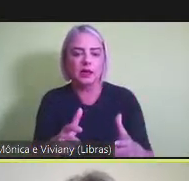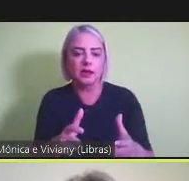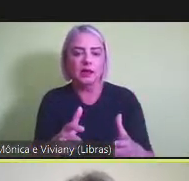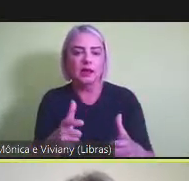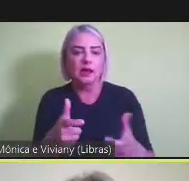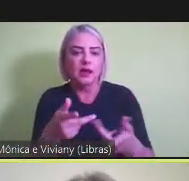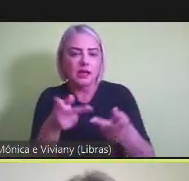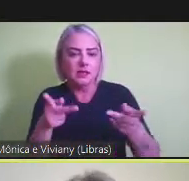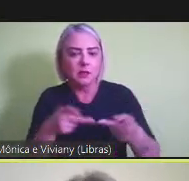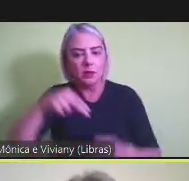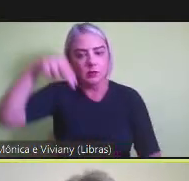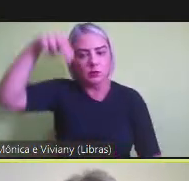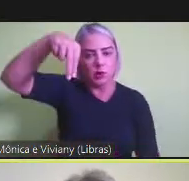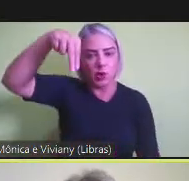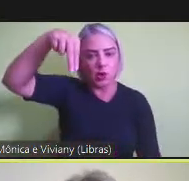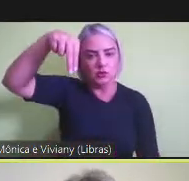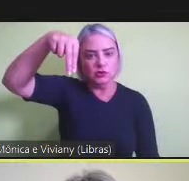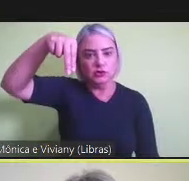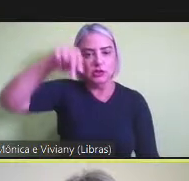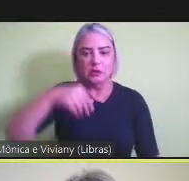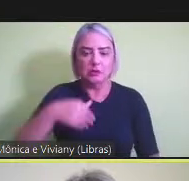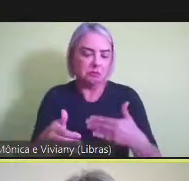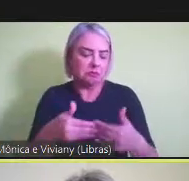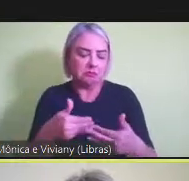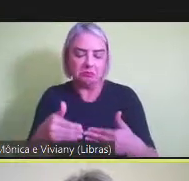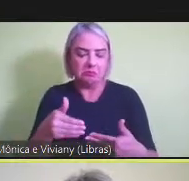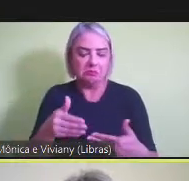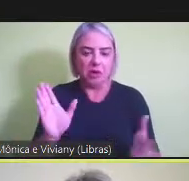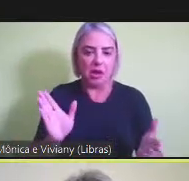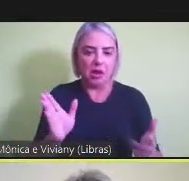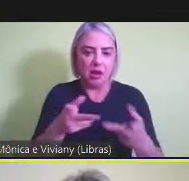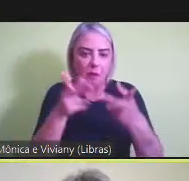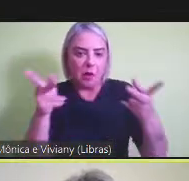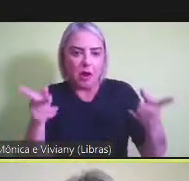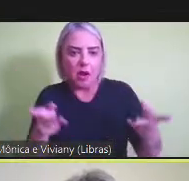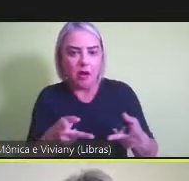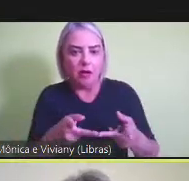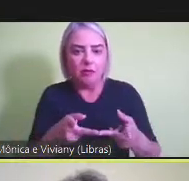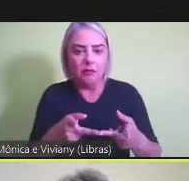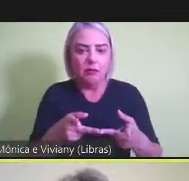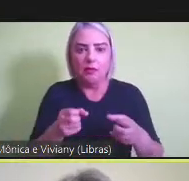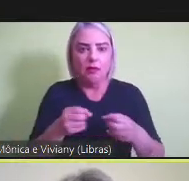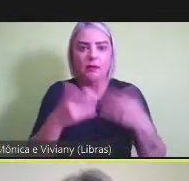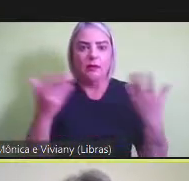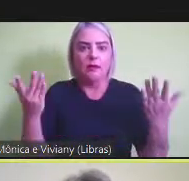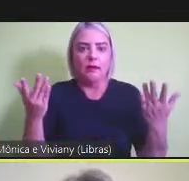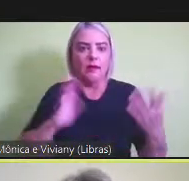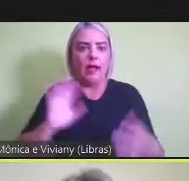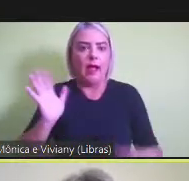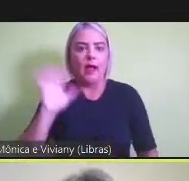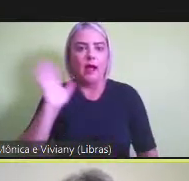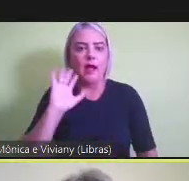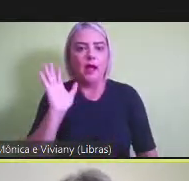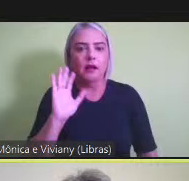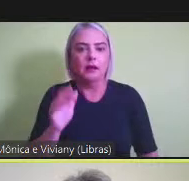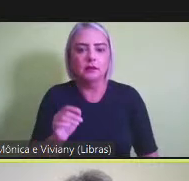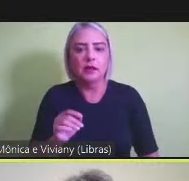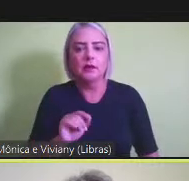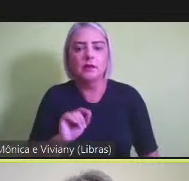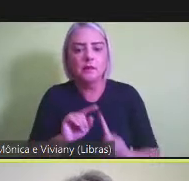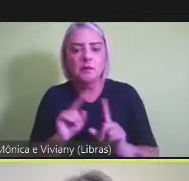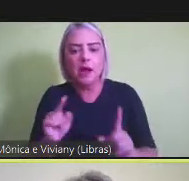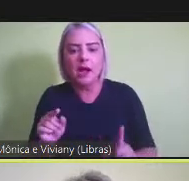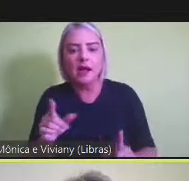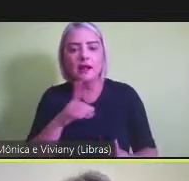tell us to value the regional culture, regional culinary, or dishes. That is